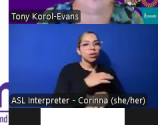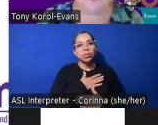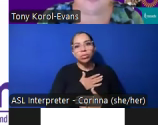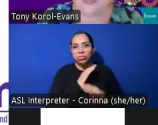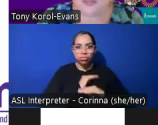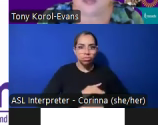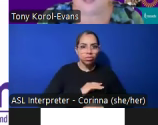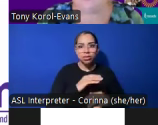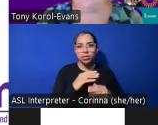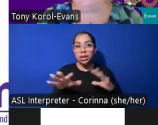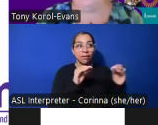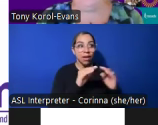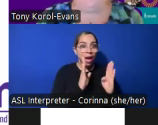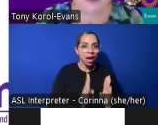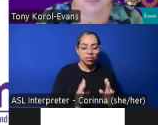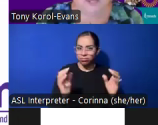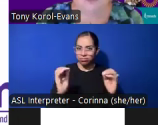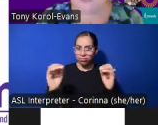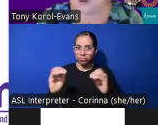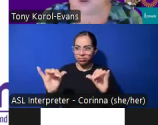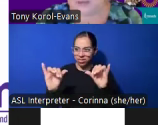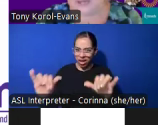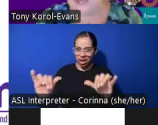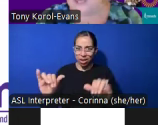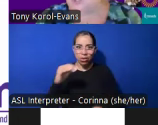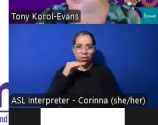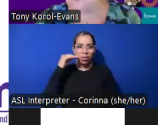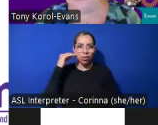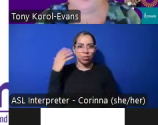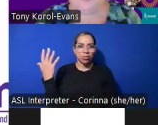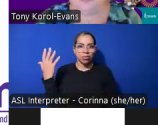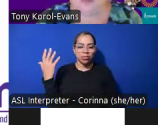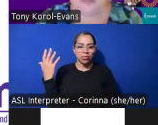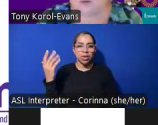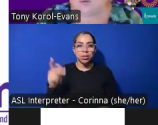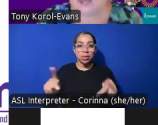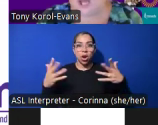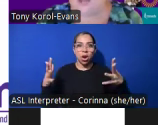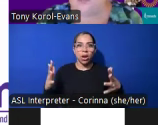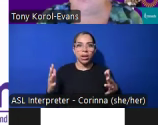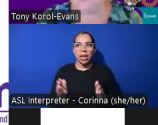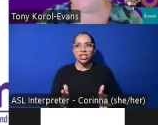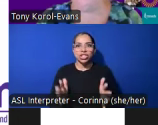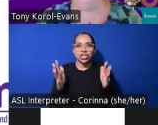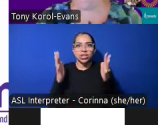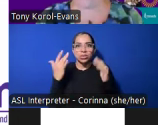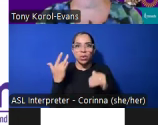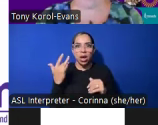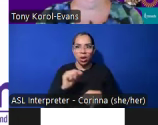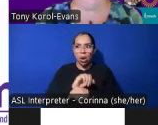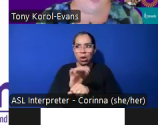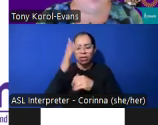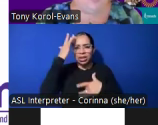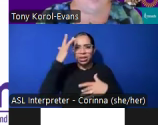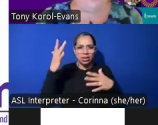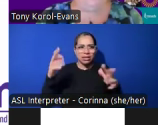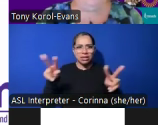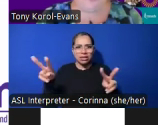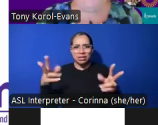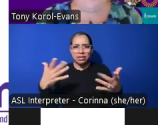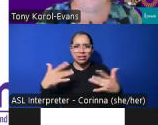house. There was nothing. And everybody was already anxious because of what was going on in the world. So